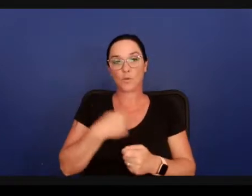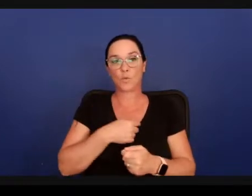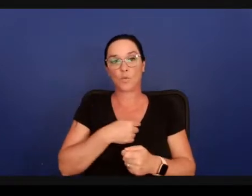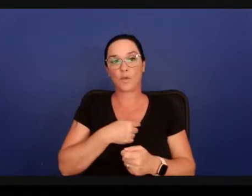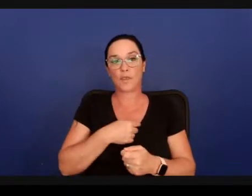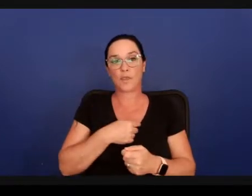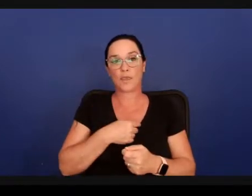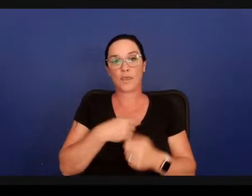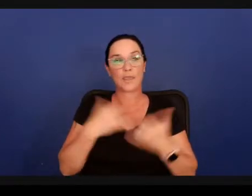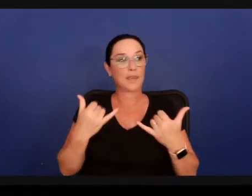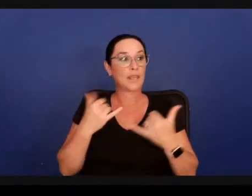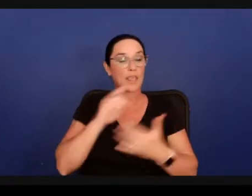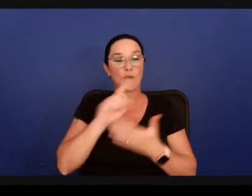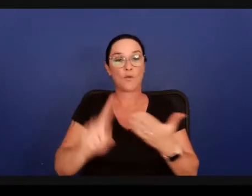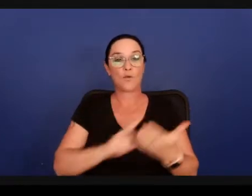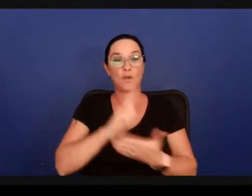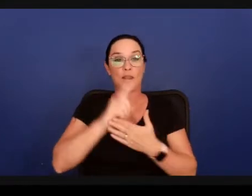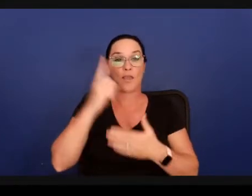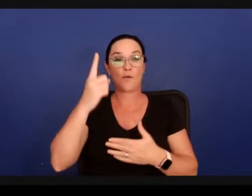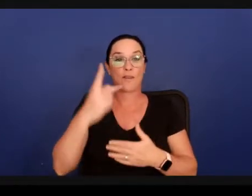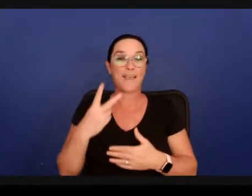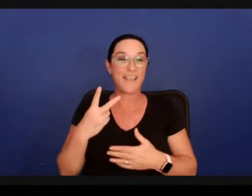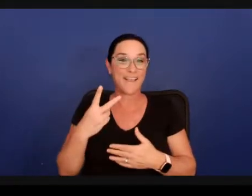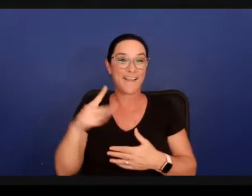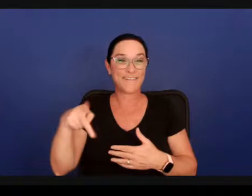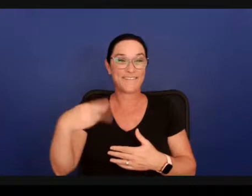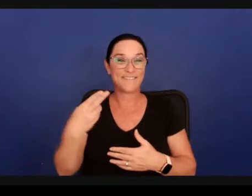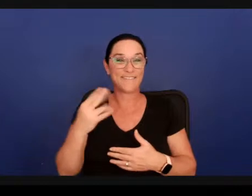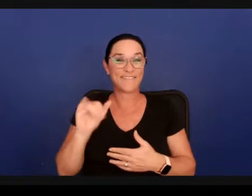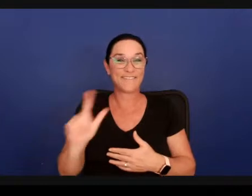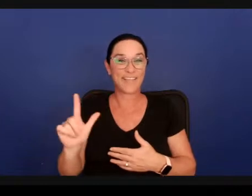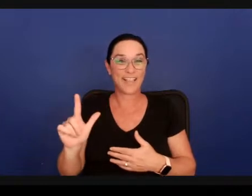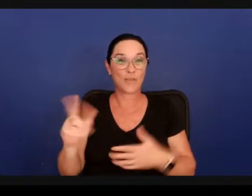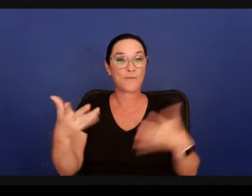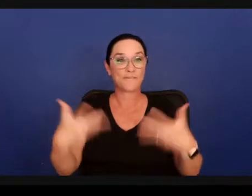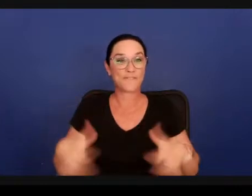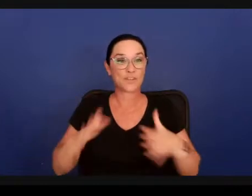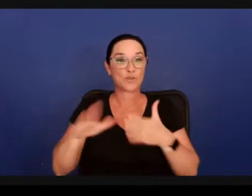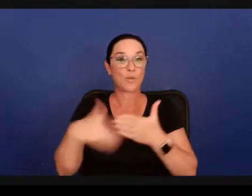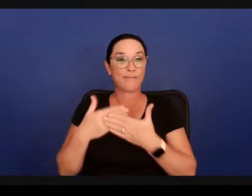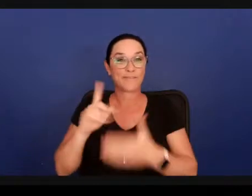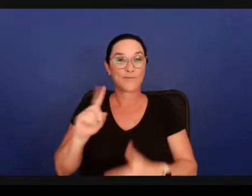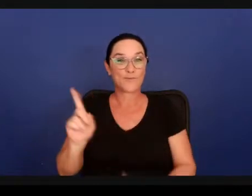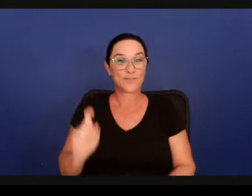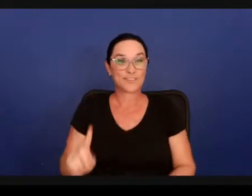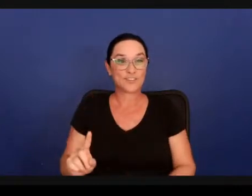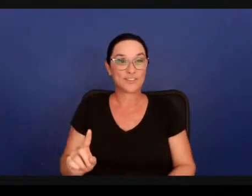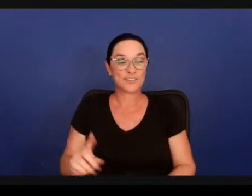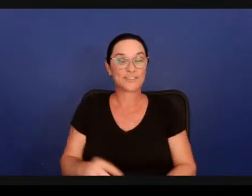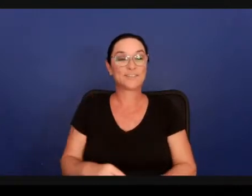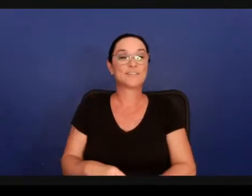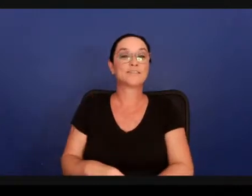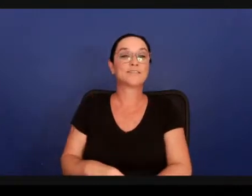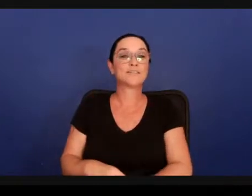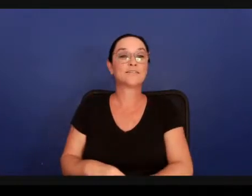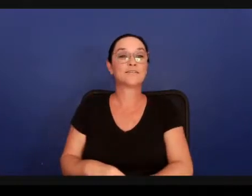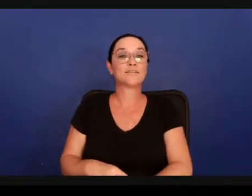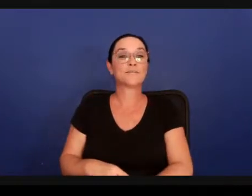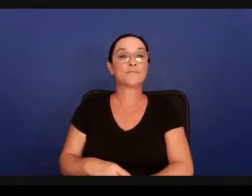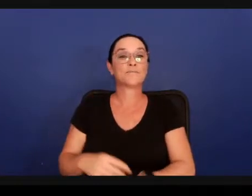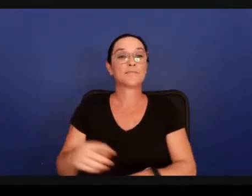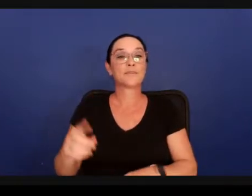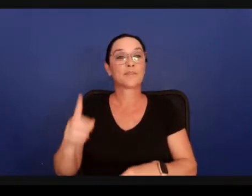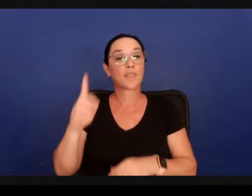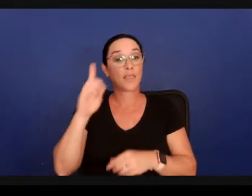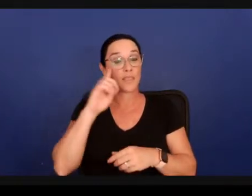at an hour and a half. Phil, we did get through our questions here. Believe that,